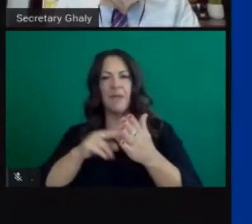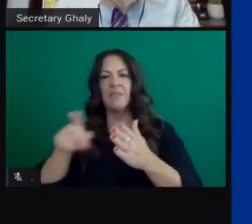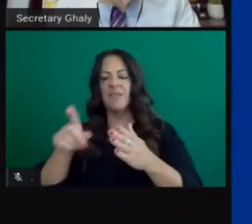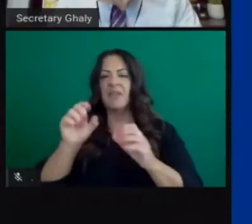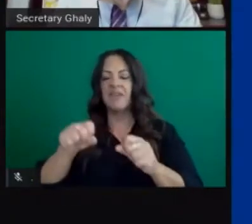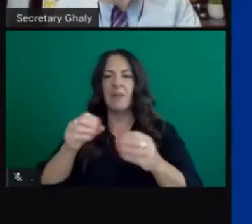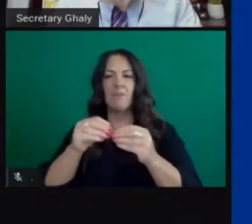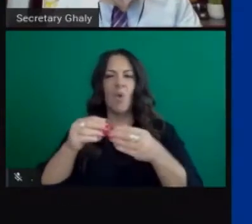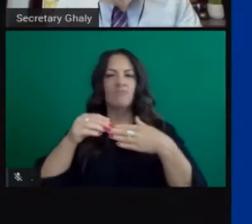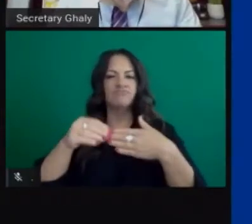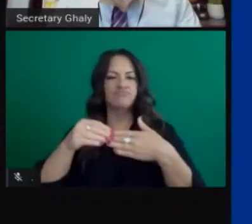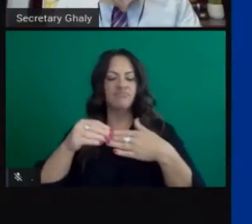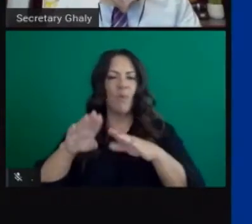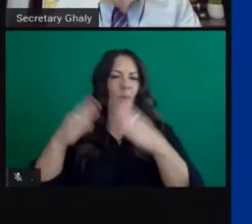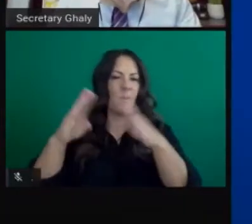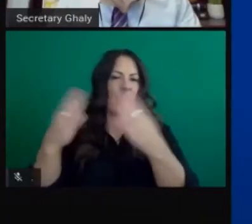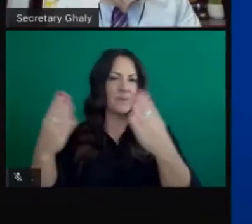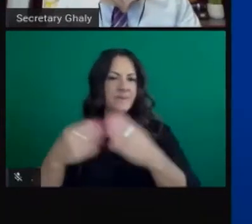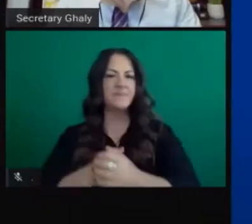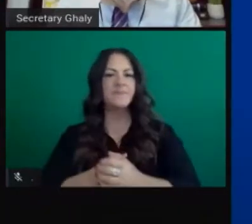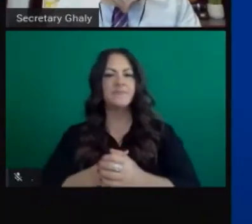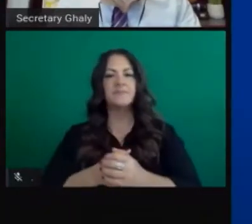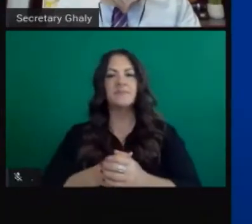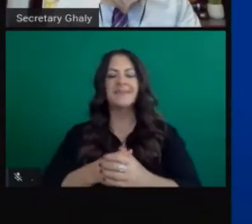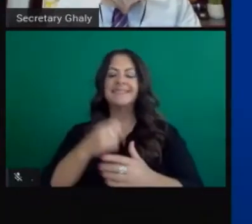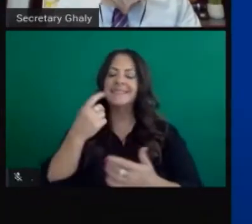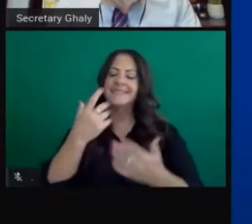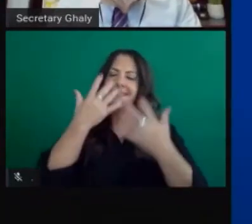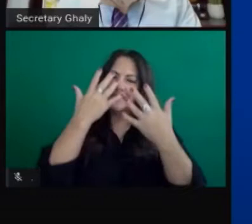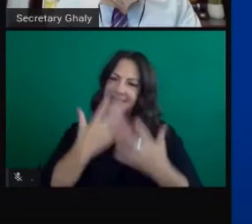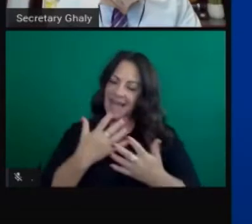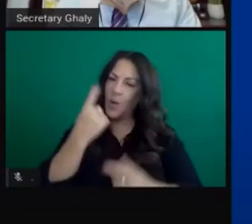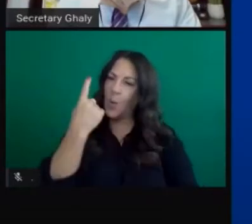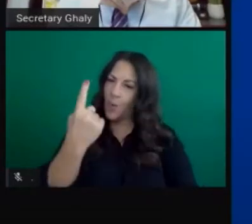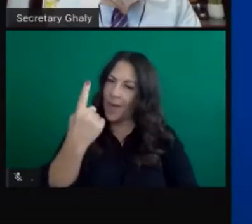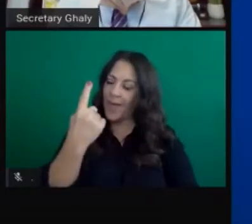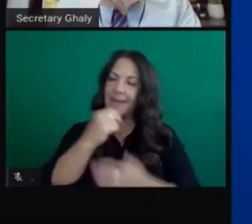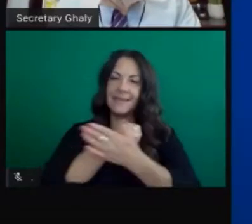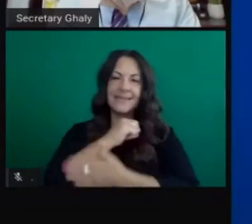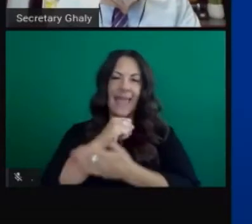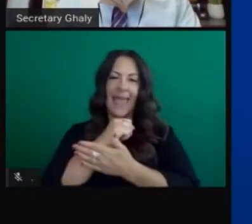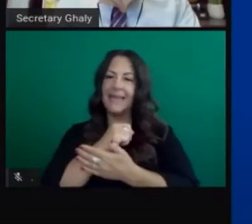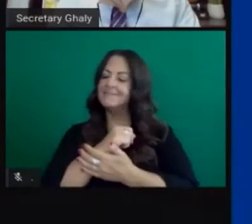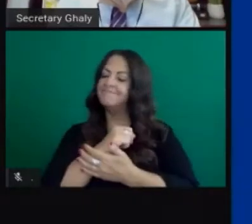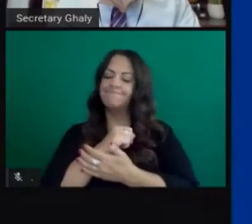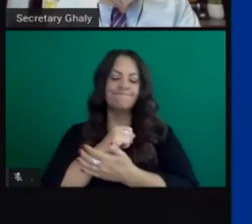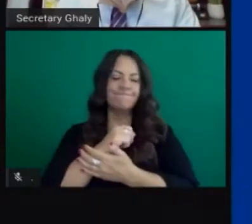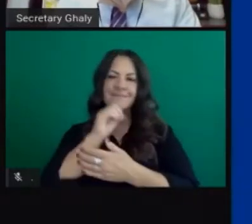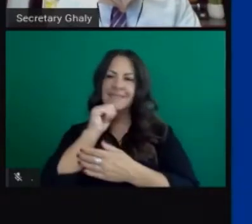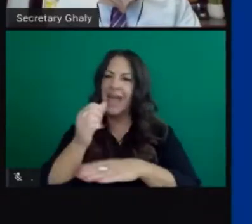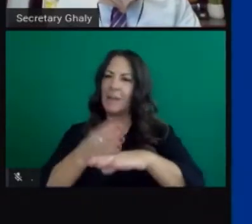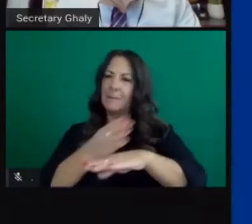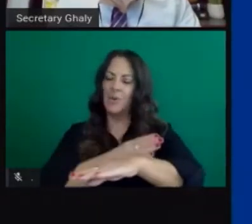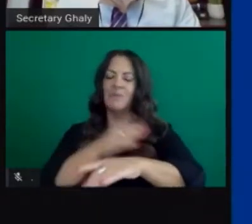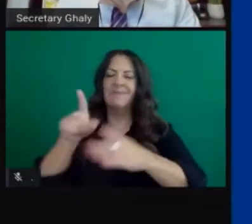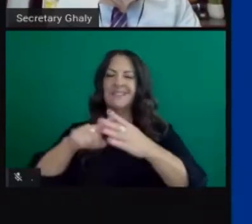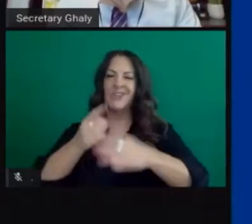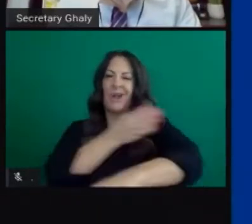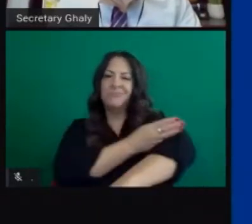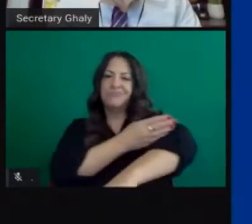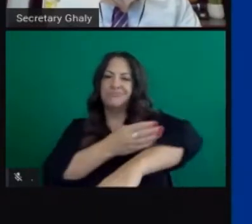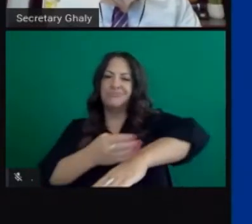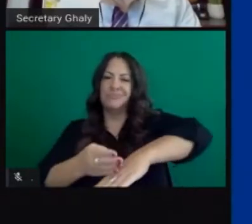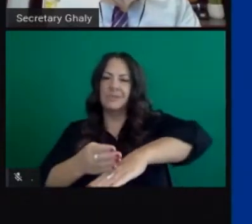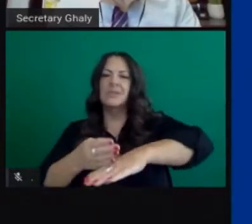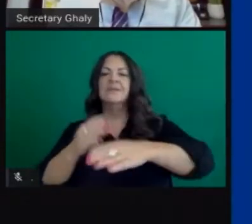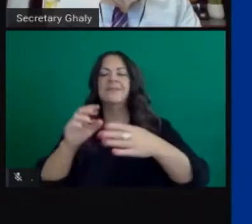restrictive. And then 1 county is moving back to purple, that's Tehama, and another moving